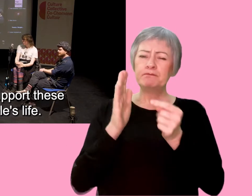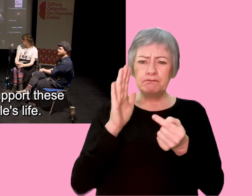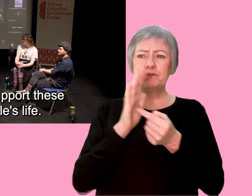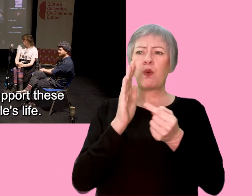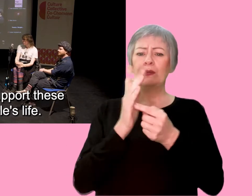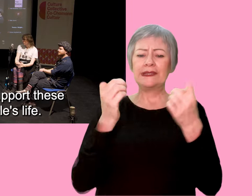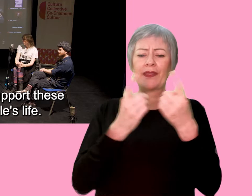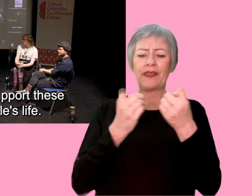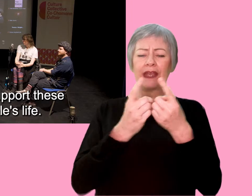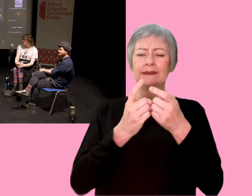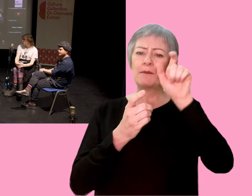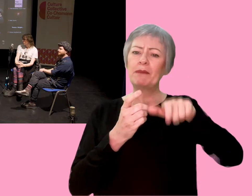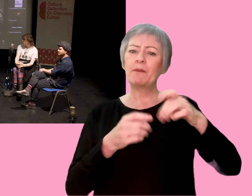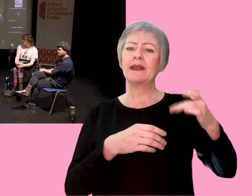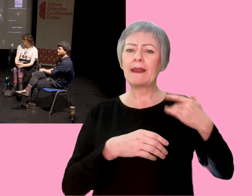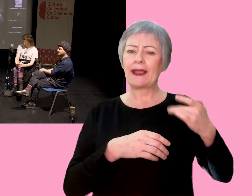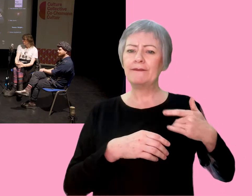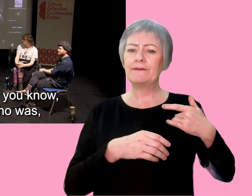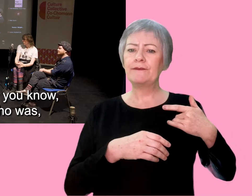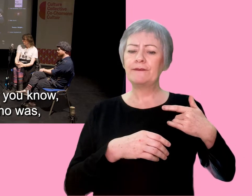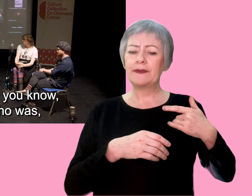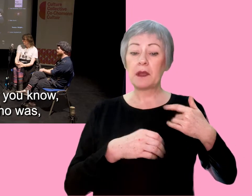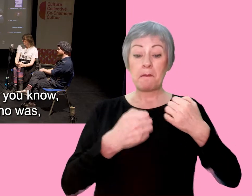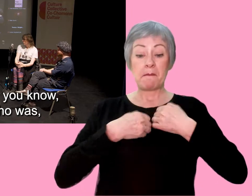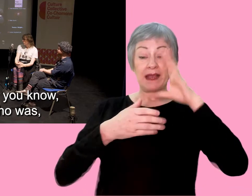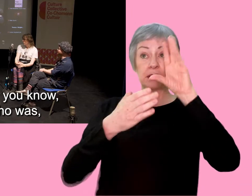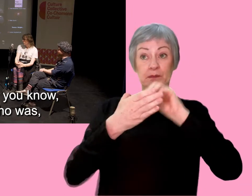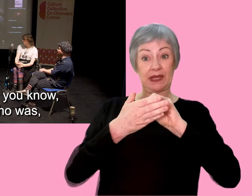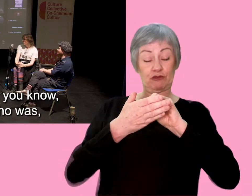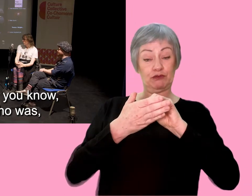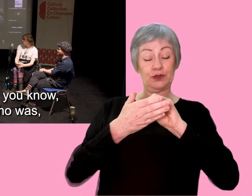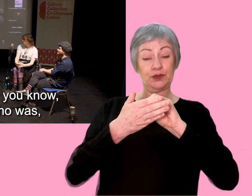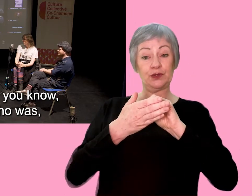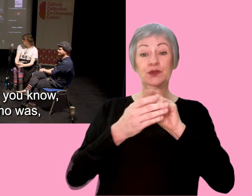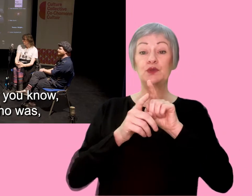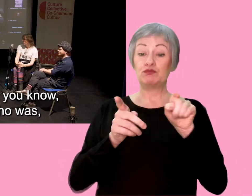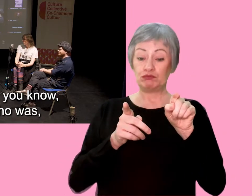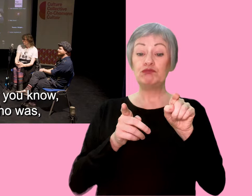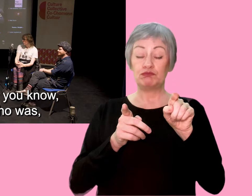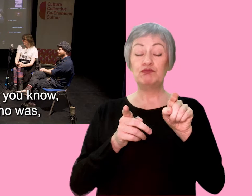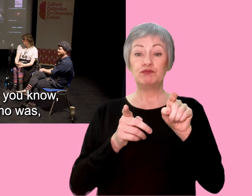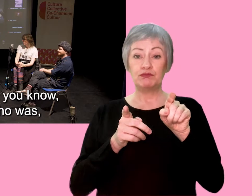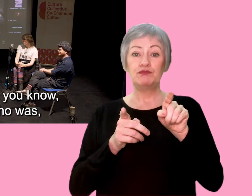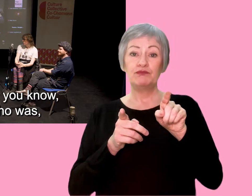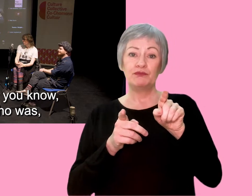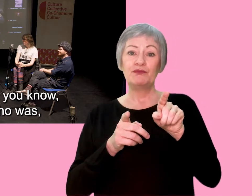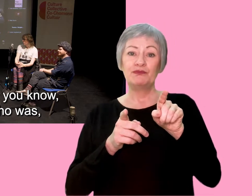crucial things in people's life. So, but my experience, as a